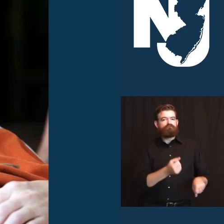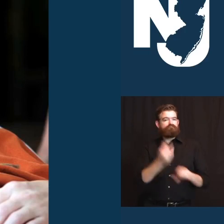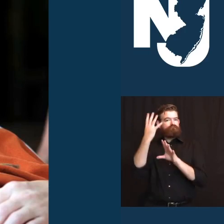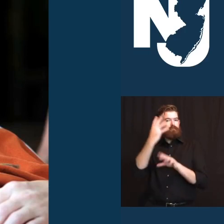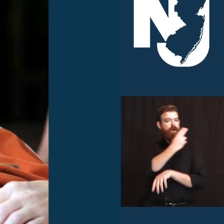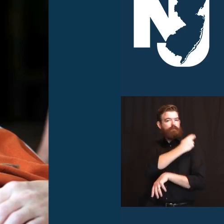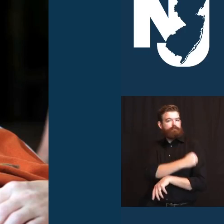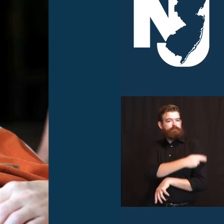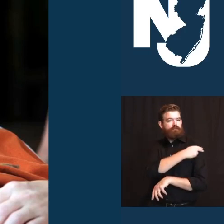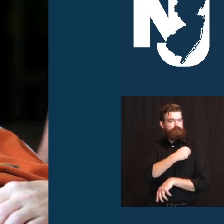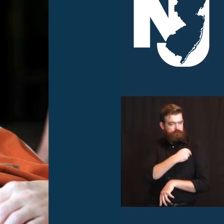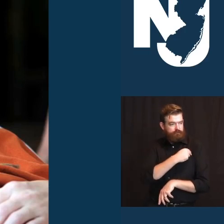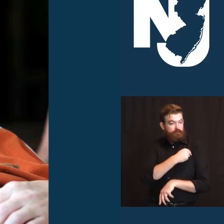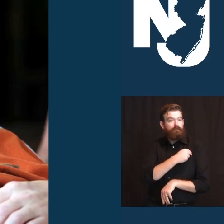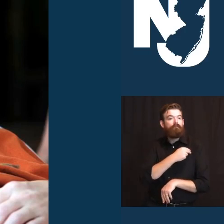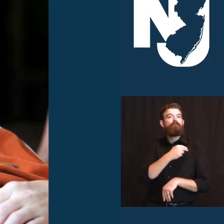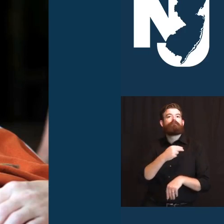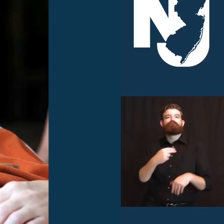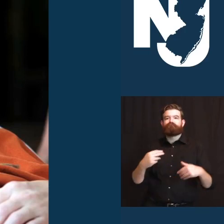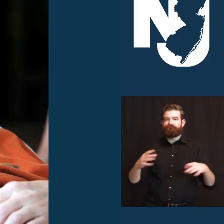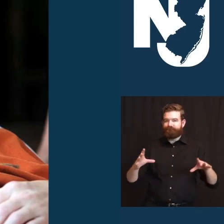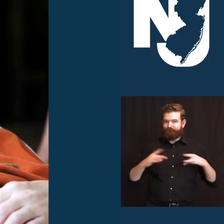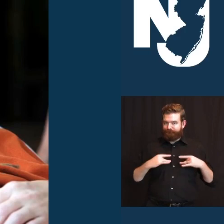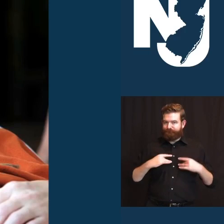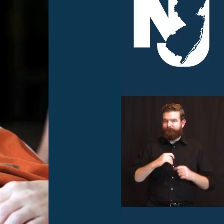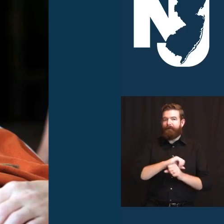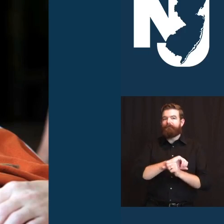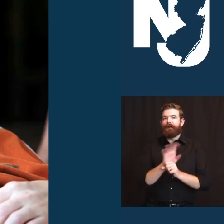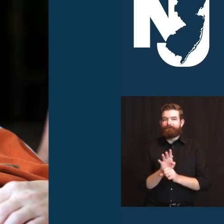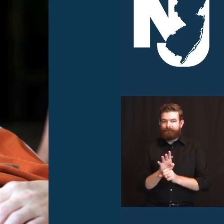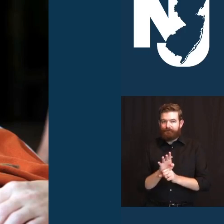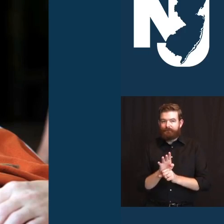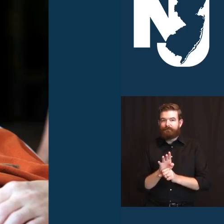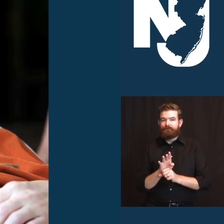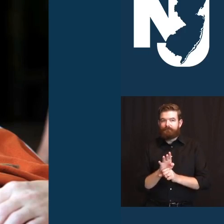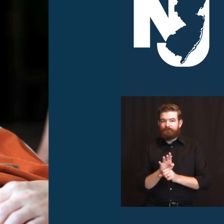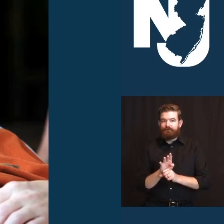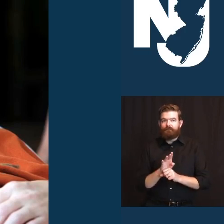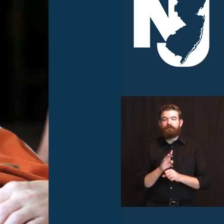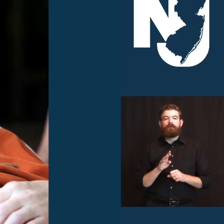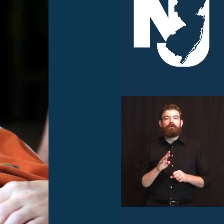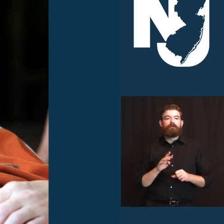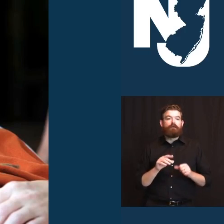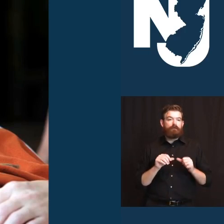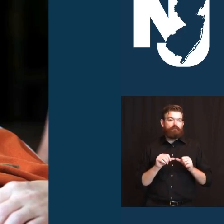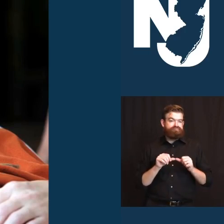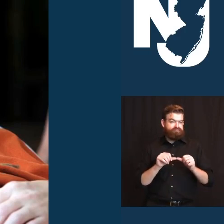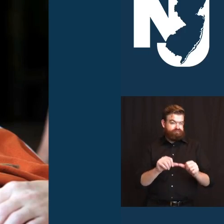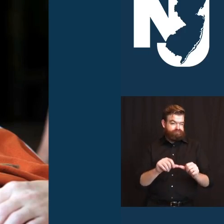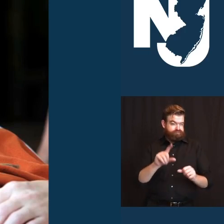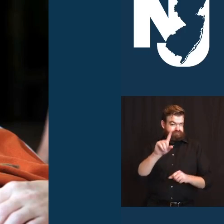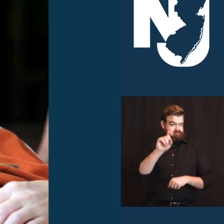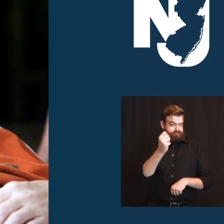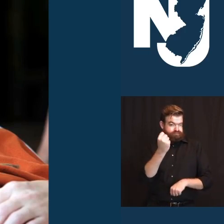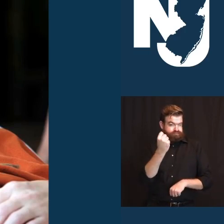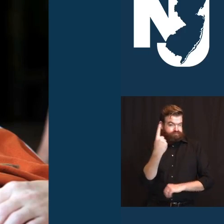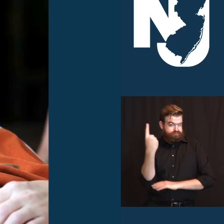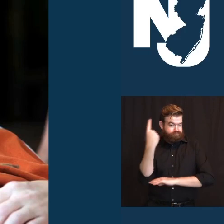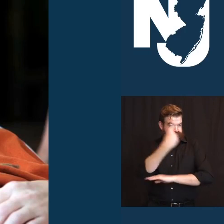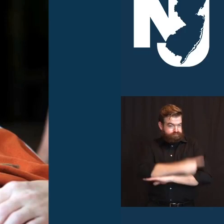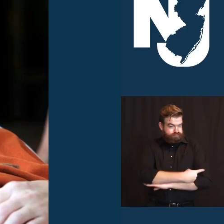complications from COVID-19. And for the next 111 days, he put up an incredible